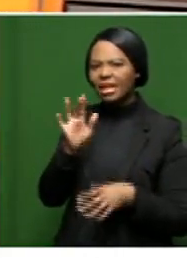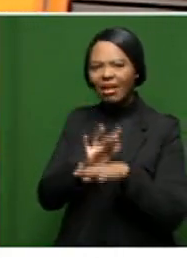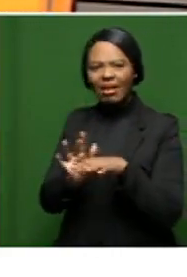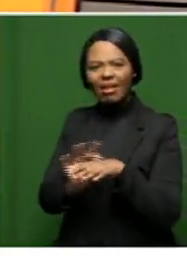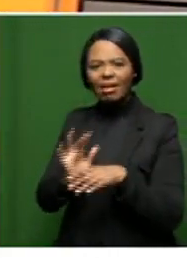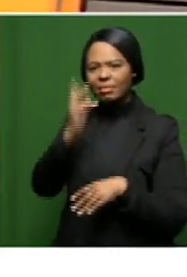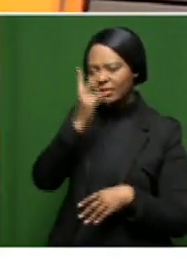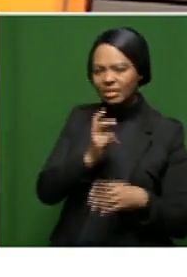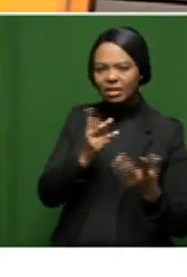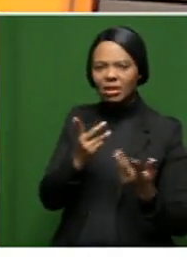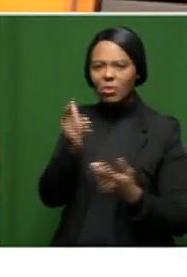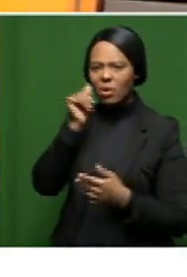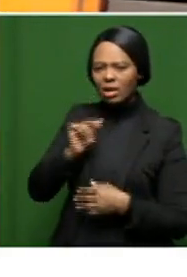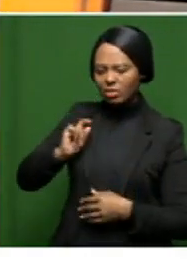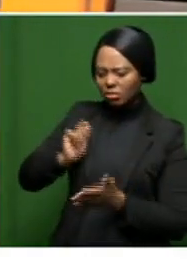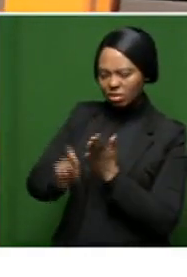of them.